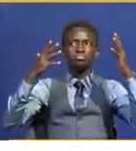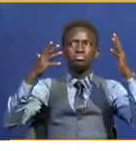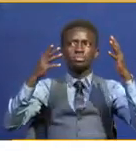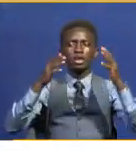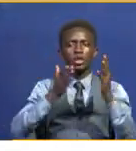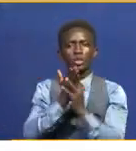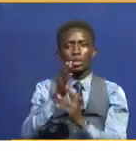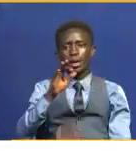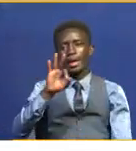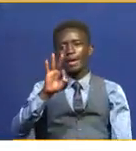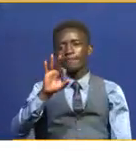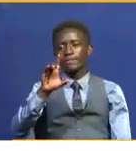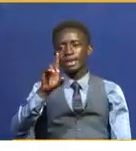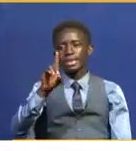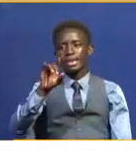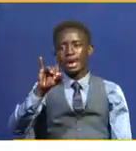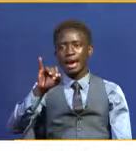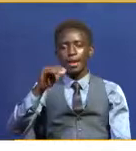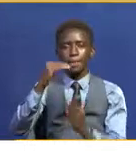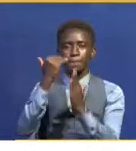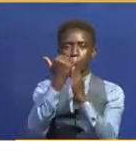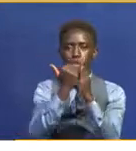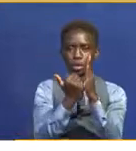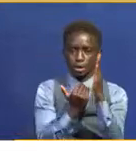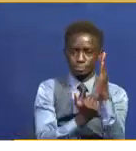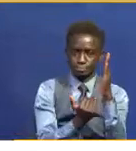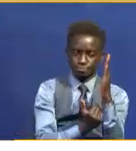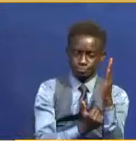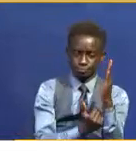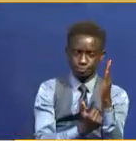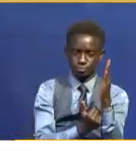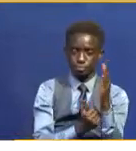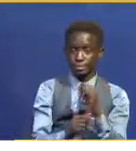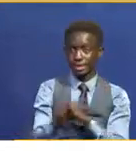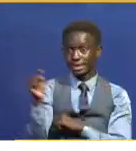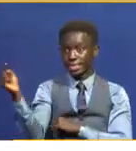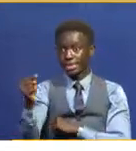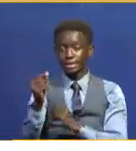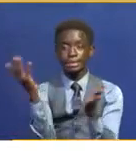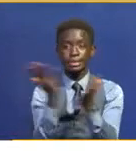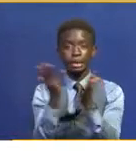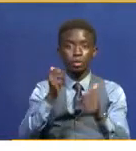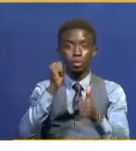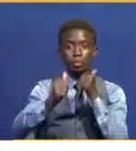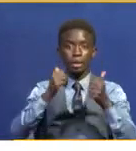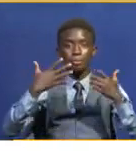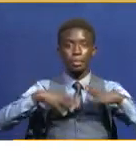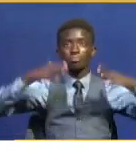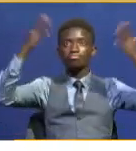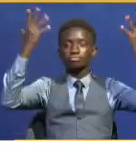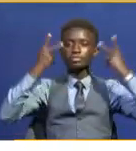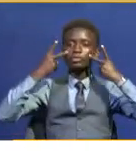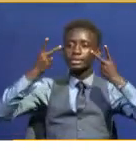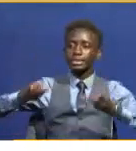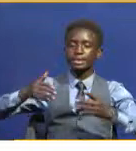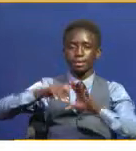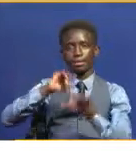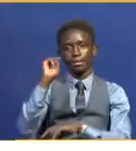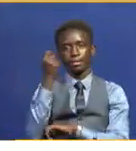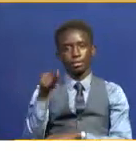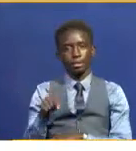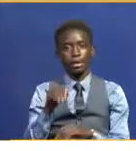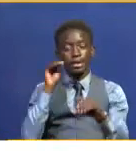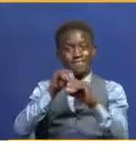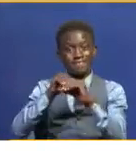through FDI programs and so on and so forth. So there is something that also foreigners are seeing within Kenya. Now, investing within